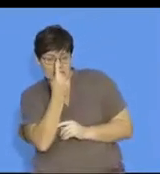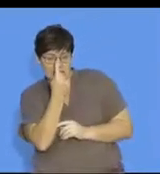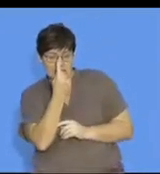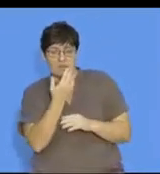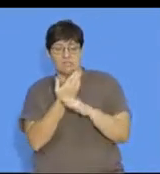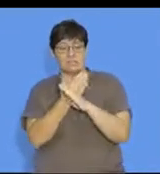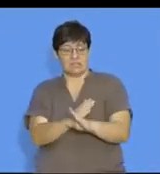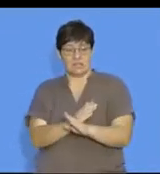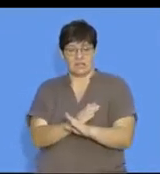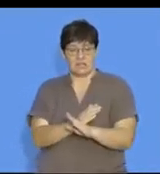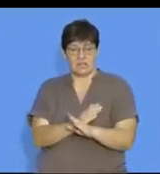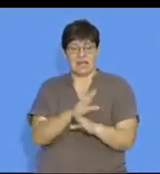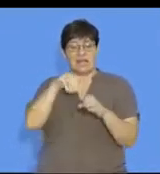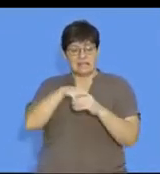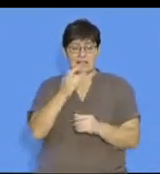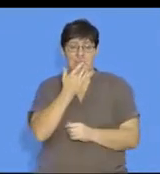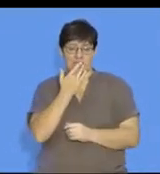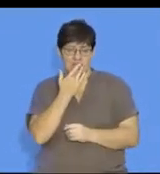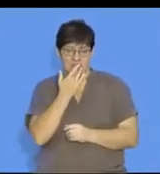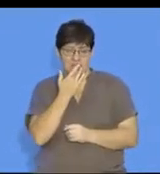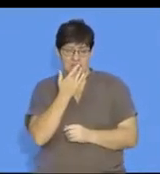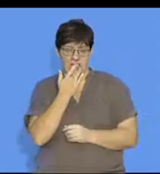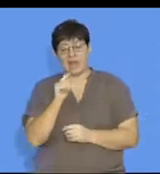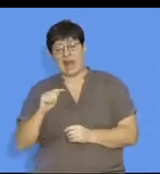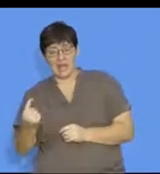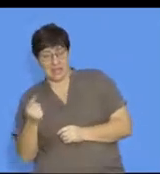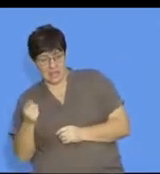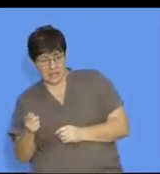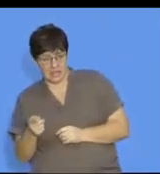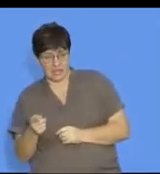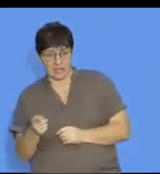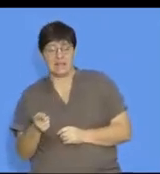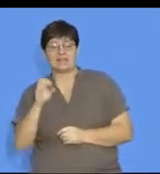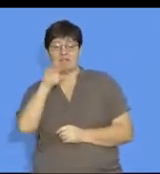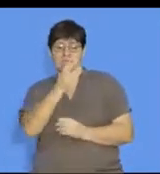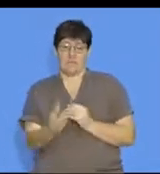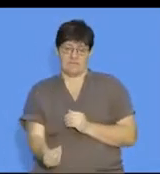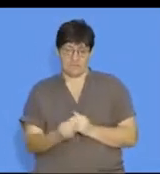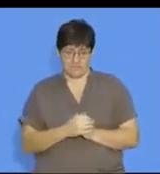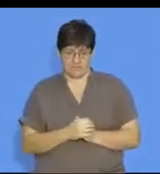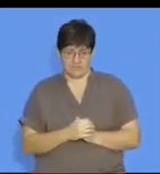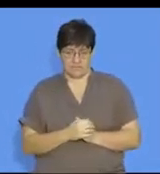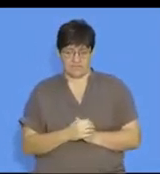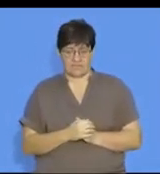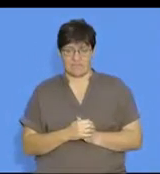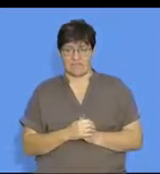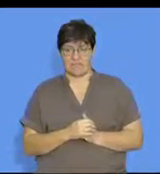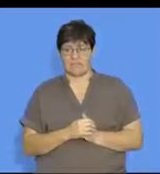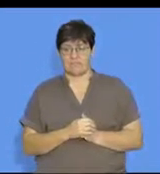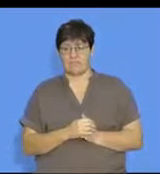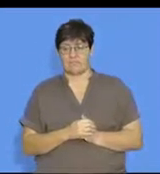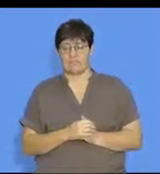that the resistor inside the battery and that of the light bulb are actually in series. Right.